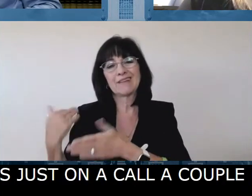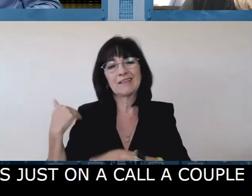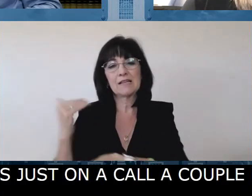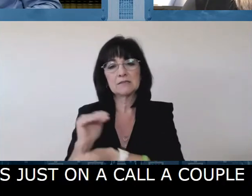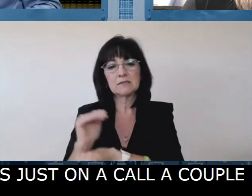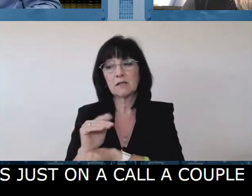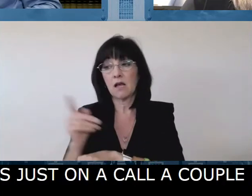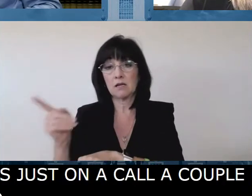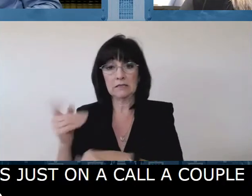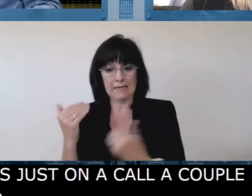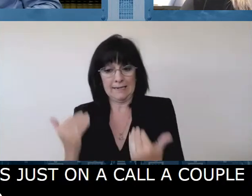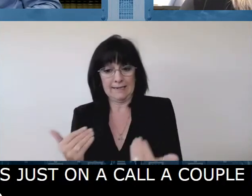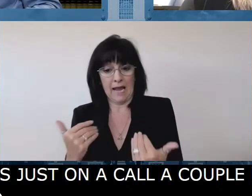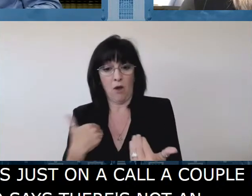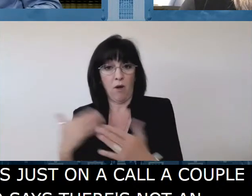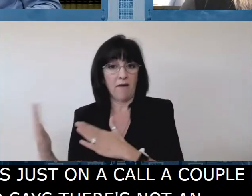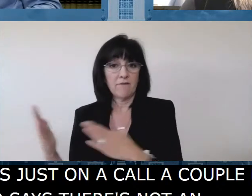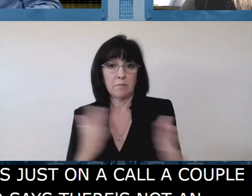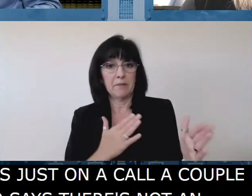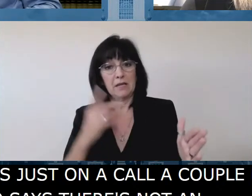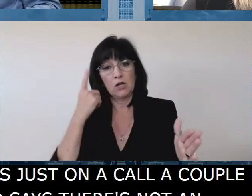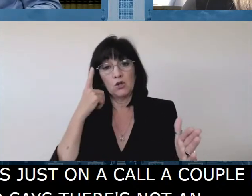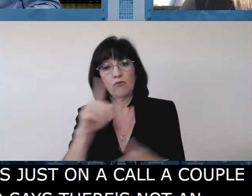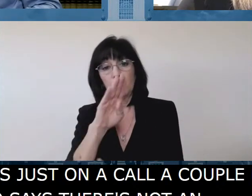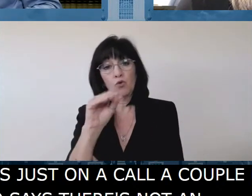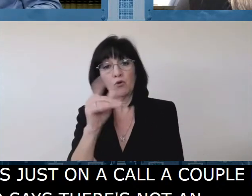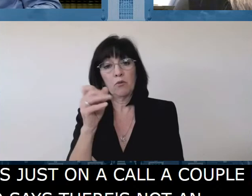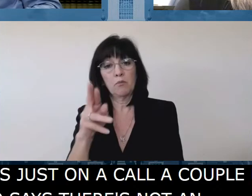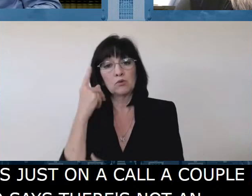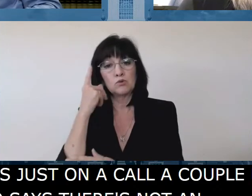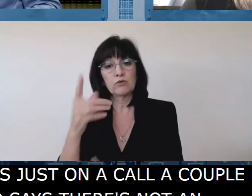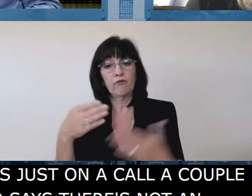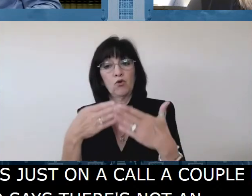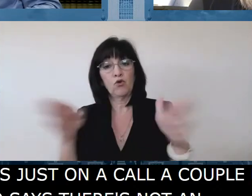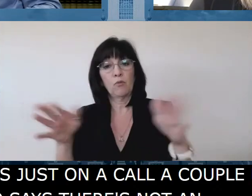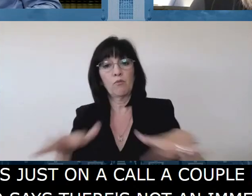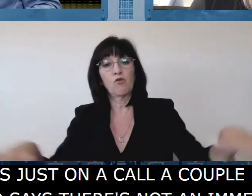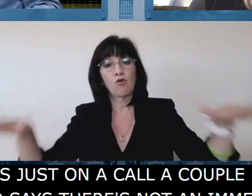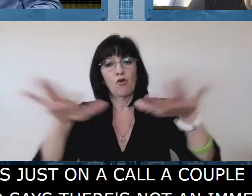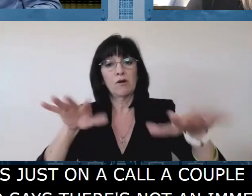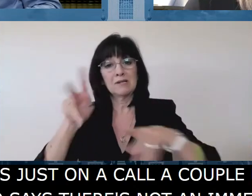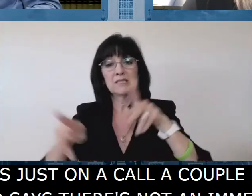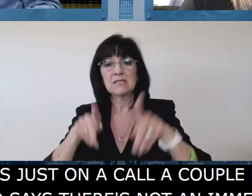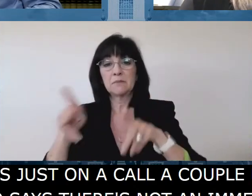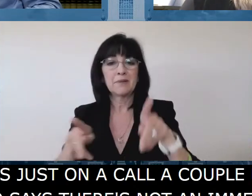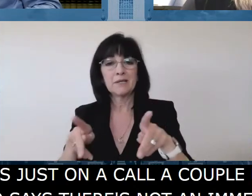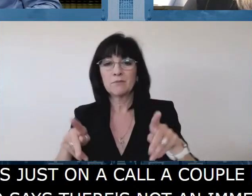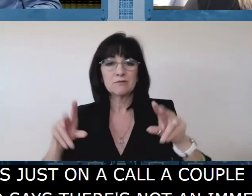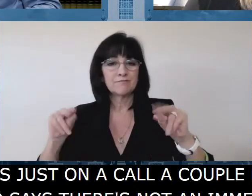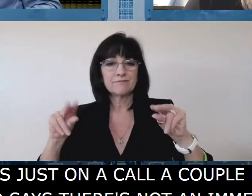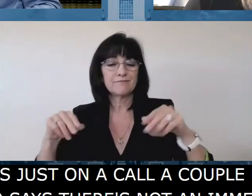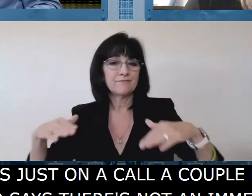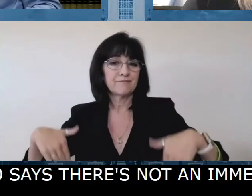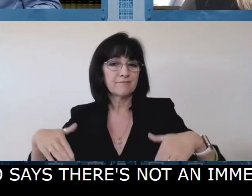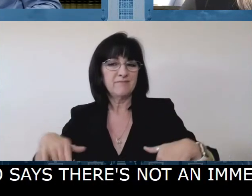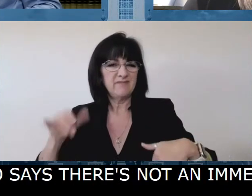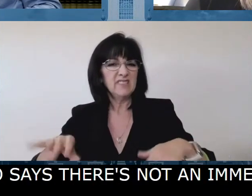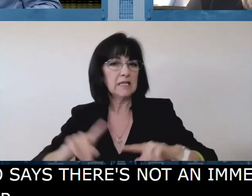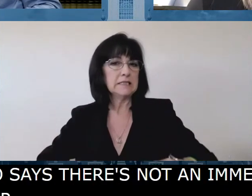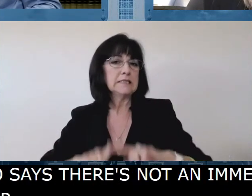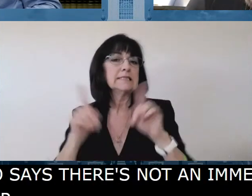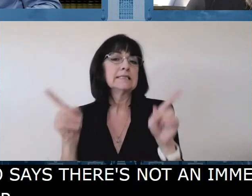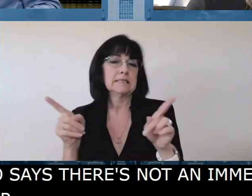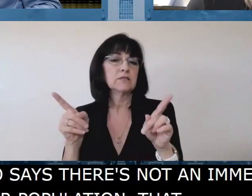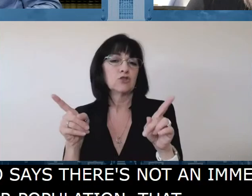booster shots for the broader population. That is different than what we are expecting, which is a